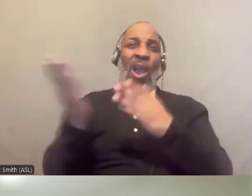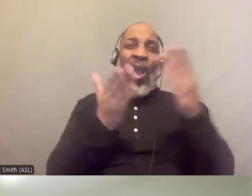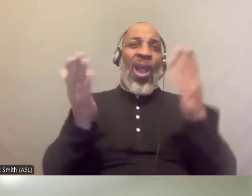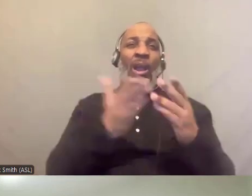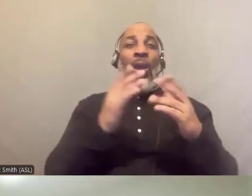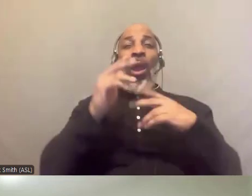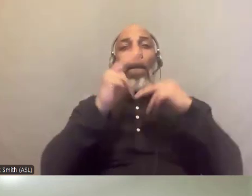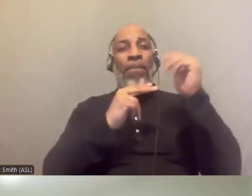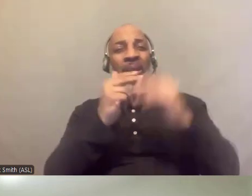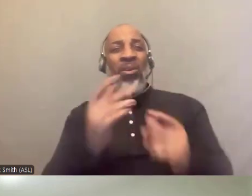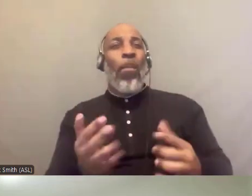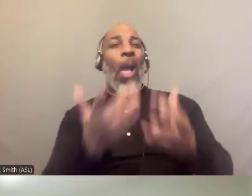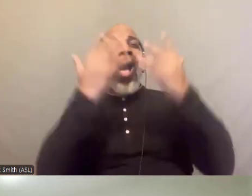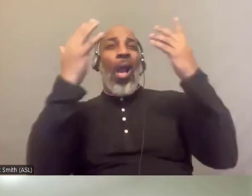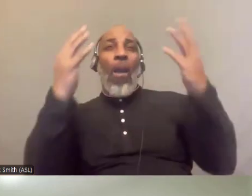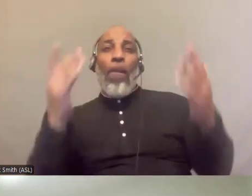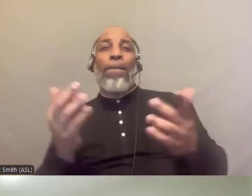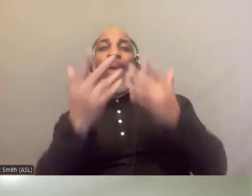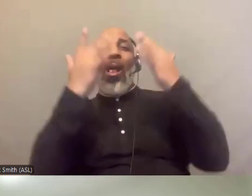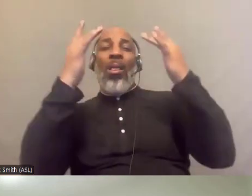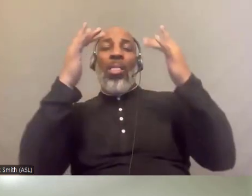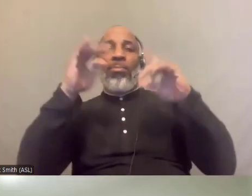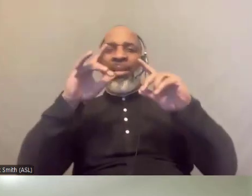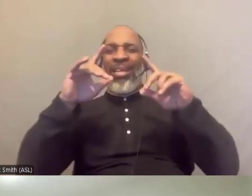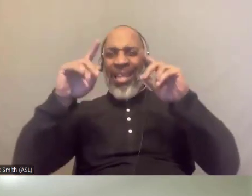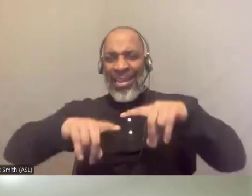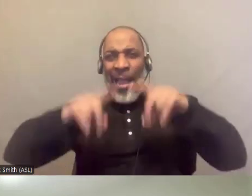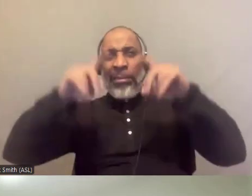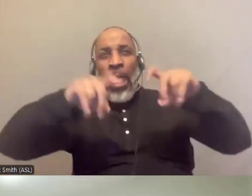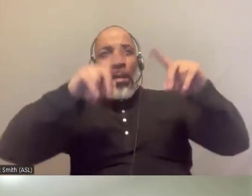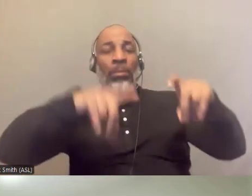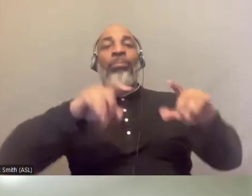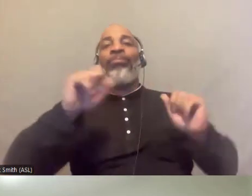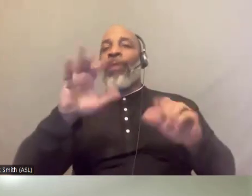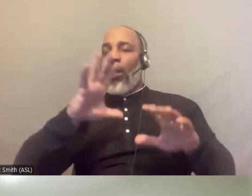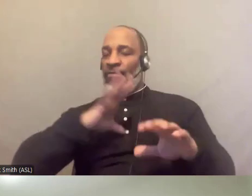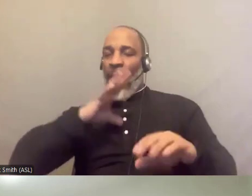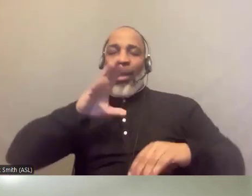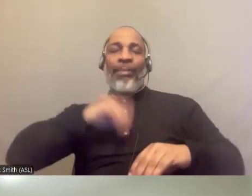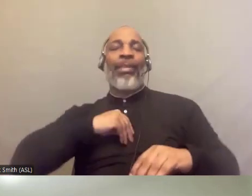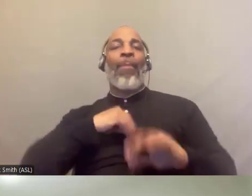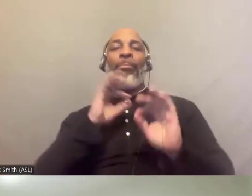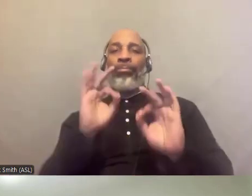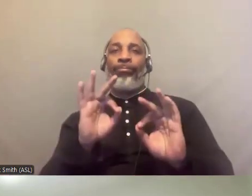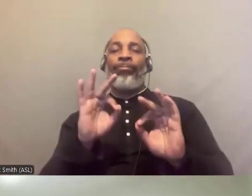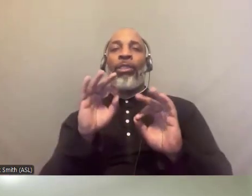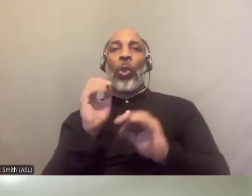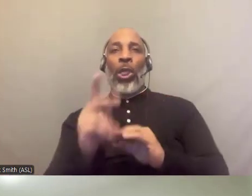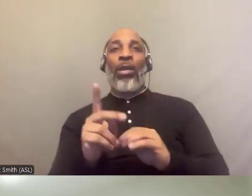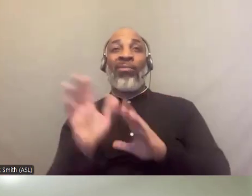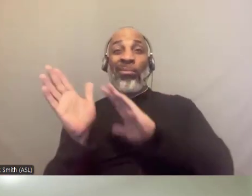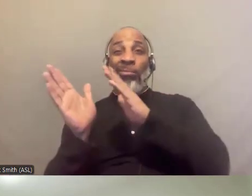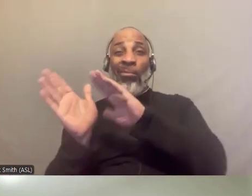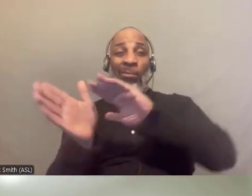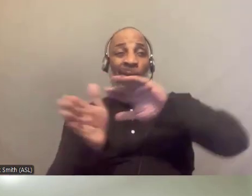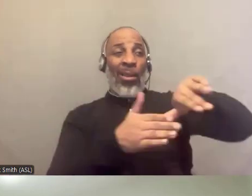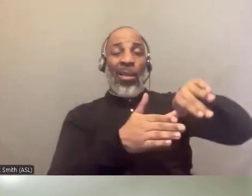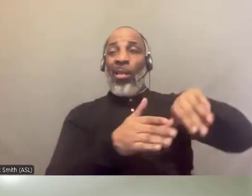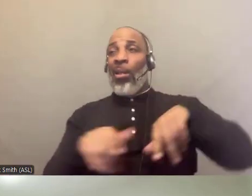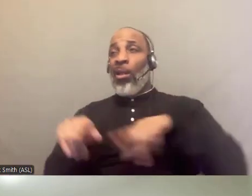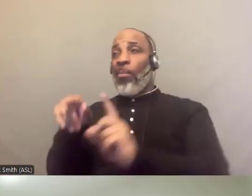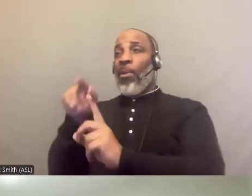building. Certainly, this test would be part of the essential function of the job, and that would be okay. However, if